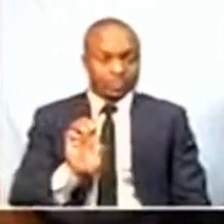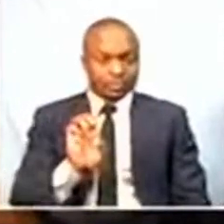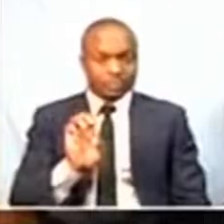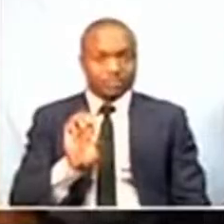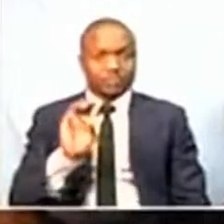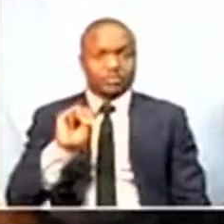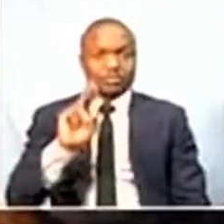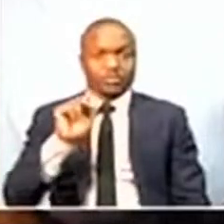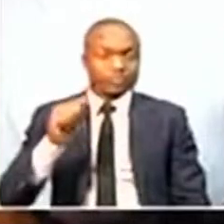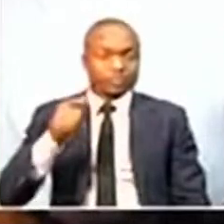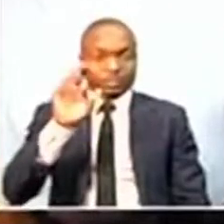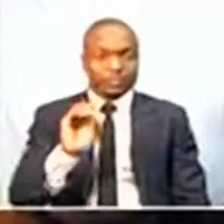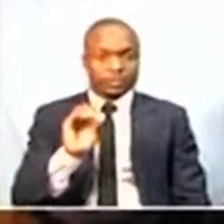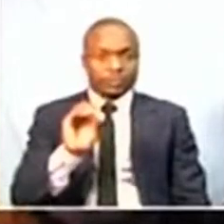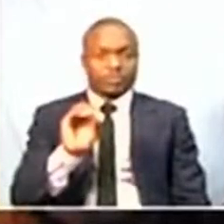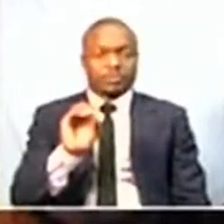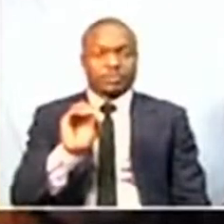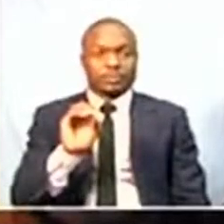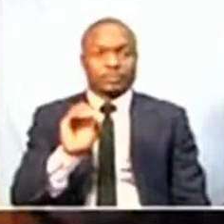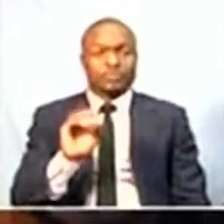Mutelo Mission.